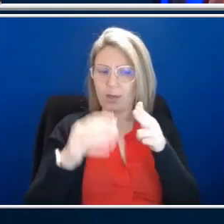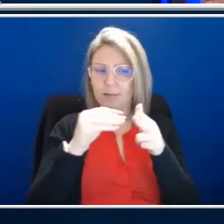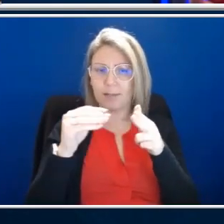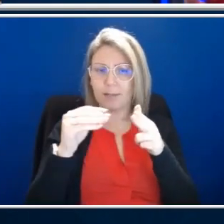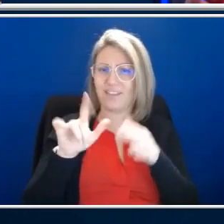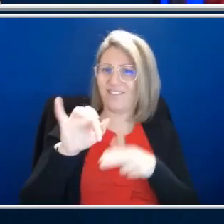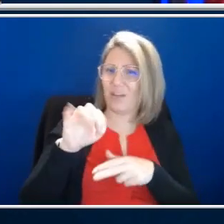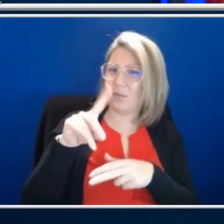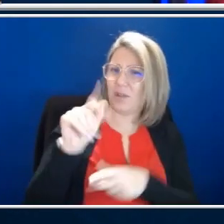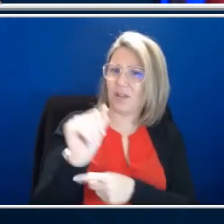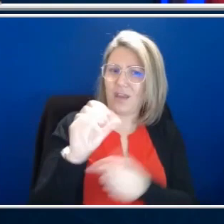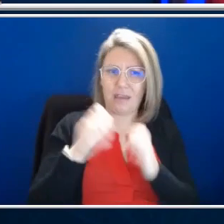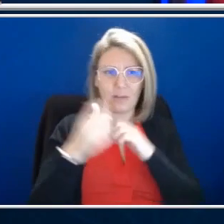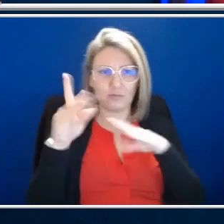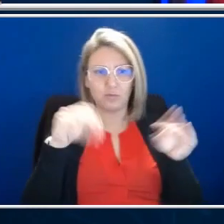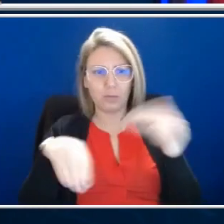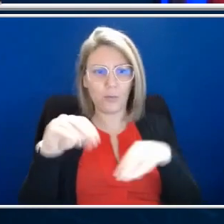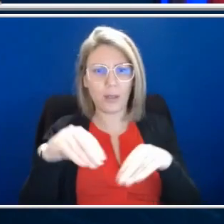How's your mobility?